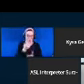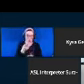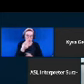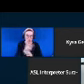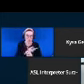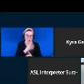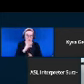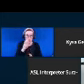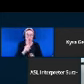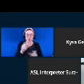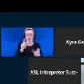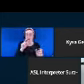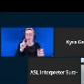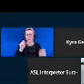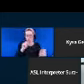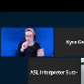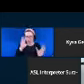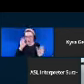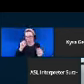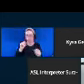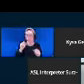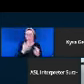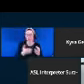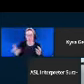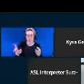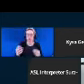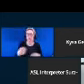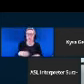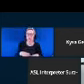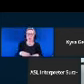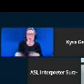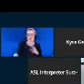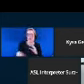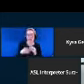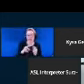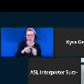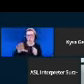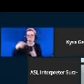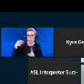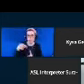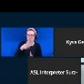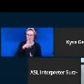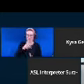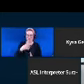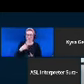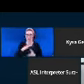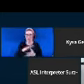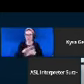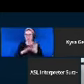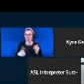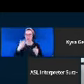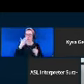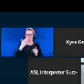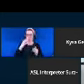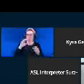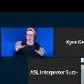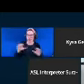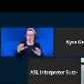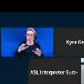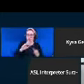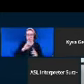an incredible resource. I think, Daniel, to your point, there are so many things that are within it that really are some actionable steps that you can